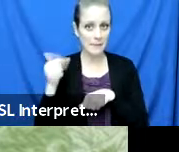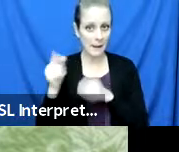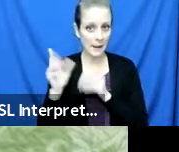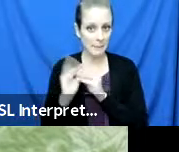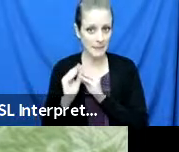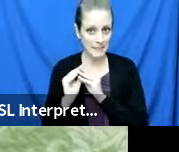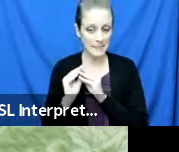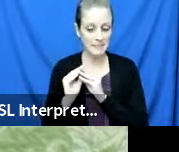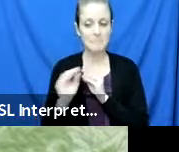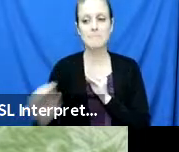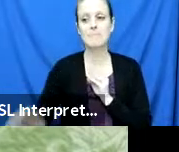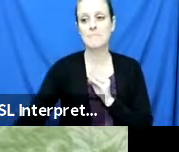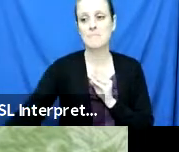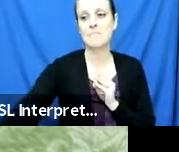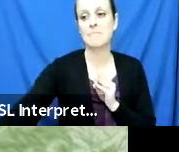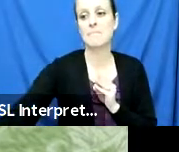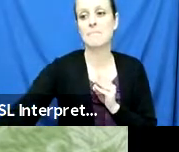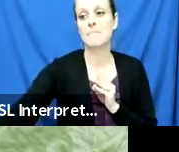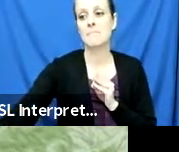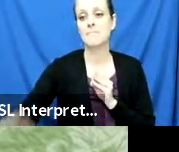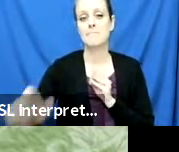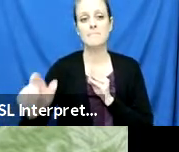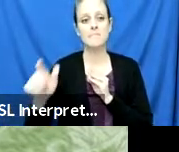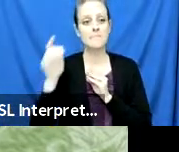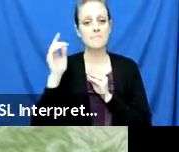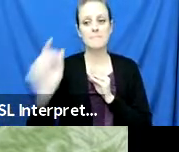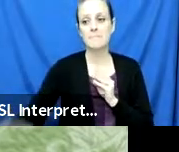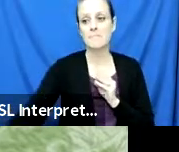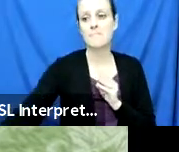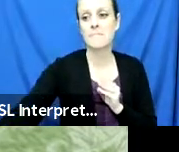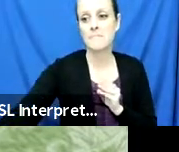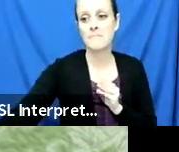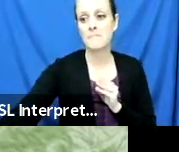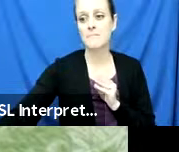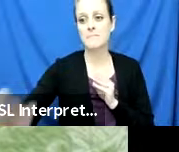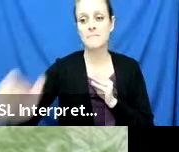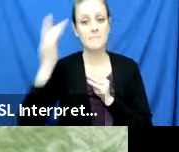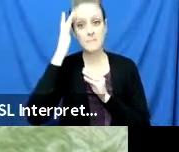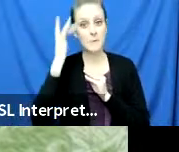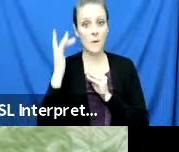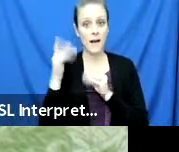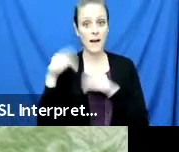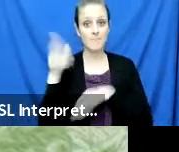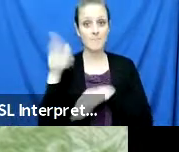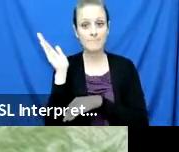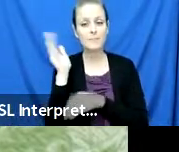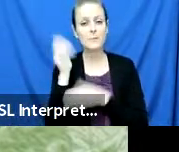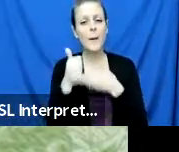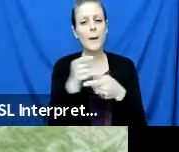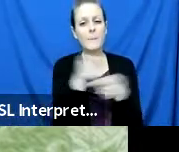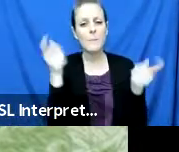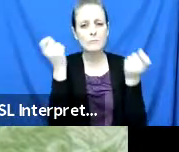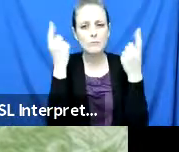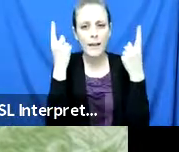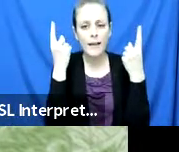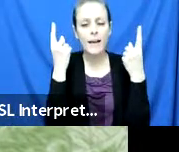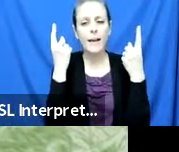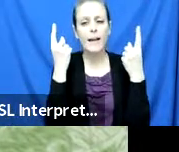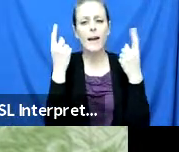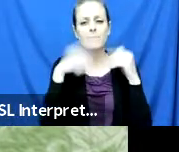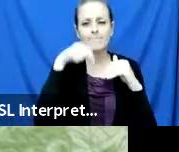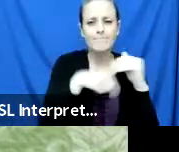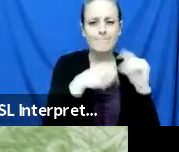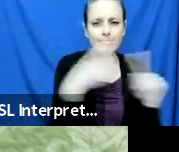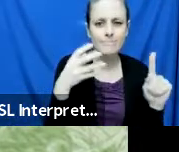And it's really an effort to kind of understand more deeply the beliefs and attitudes held by folks